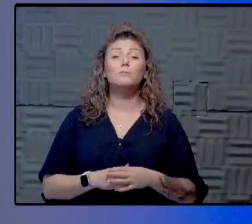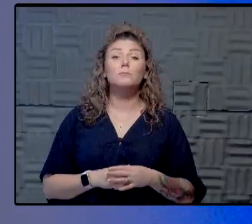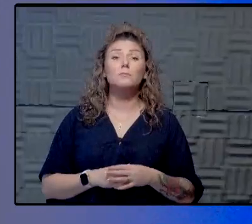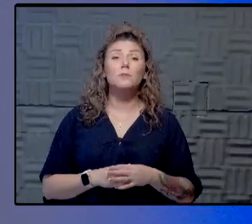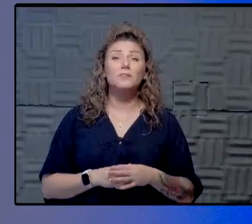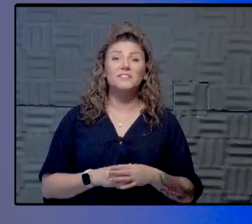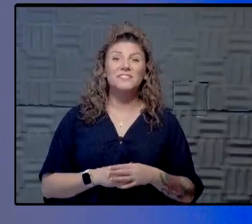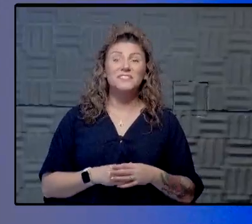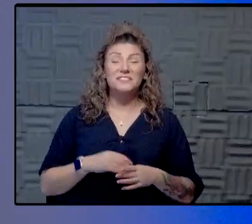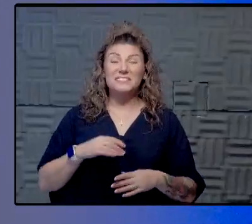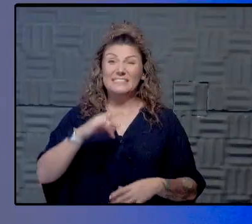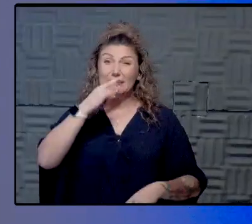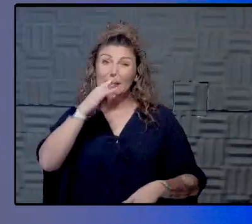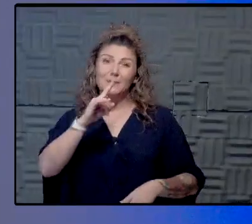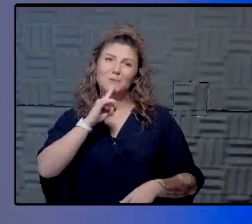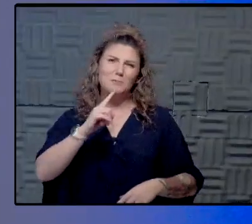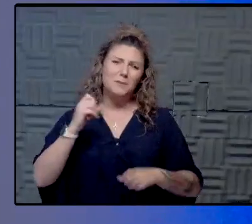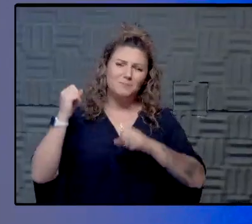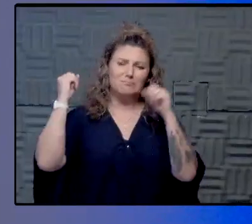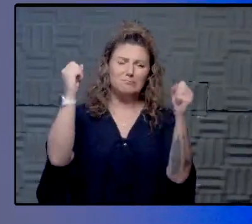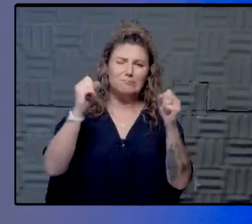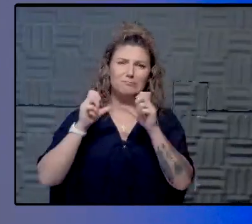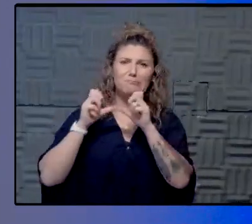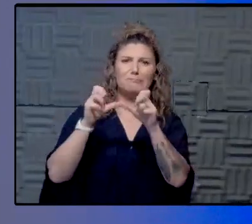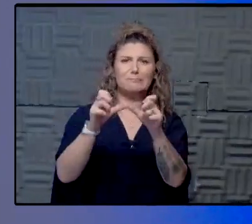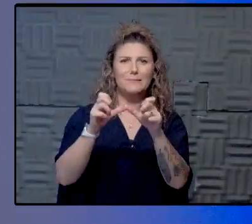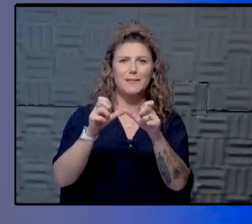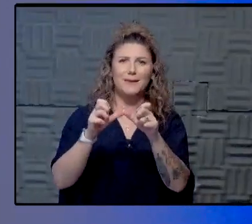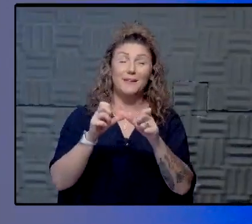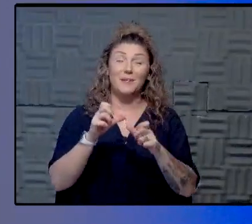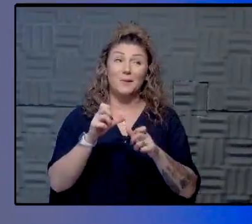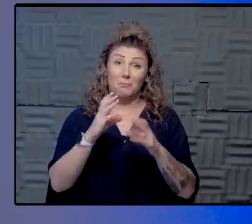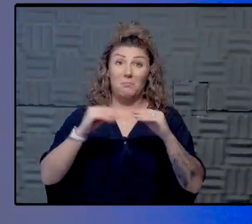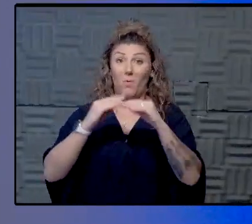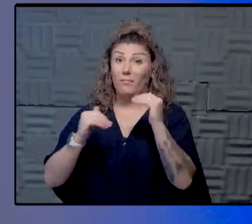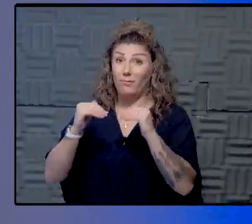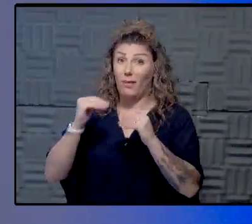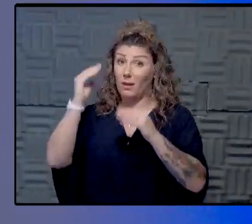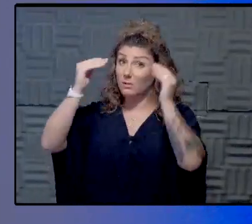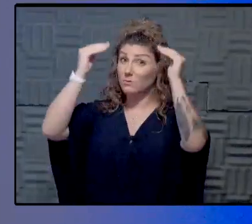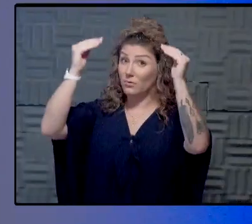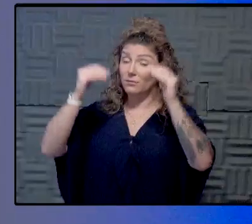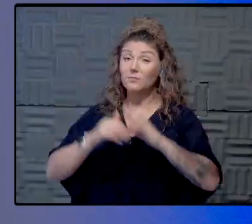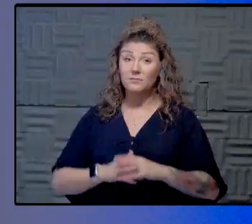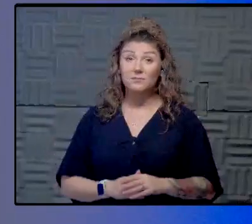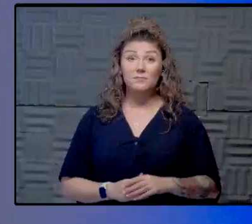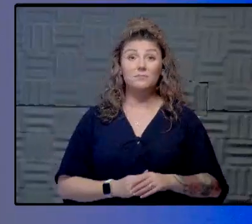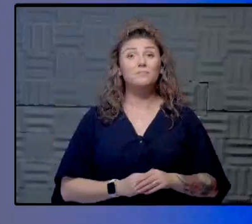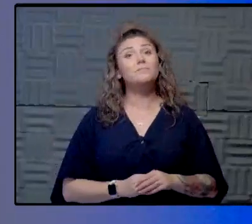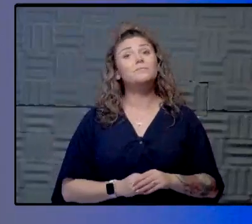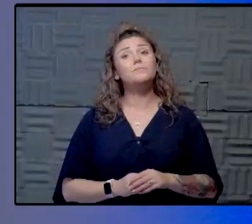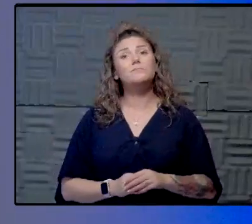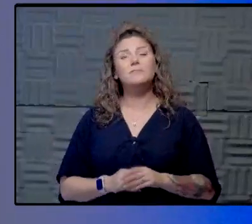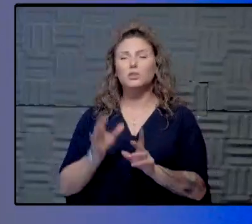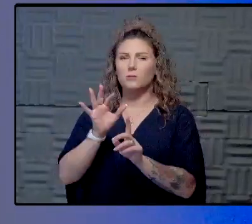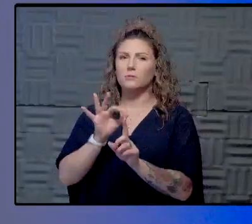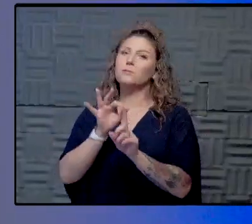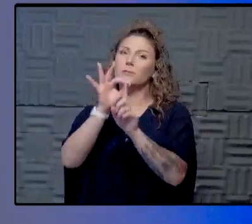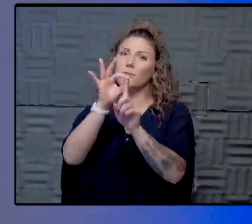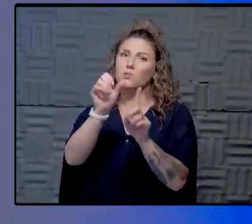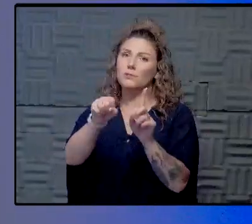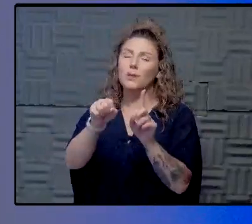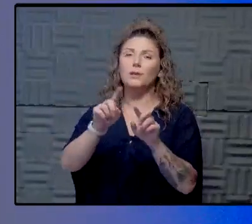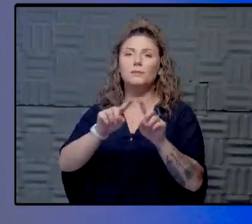are resilient to begin with, much more so than adults. There are some some exceptions to that,